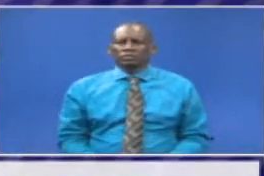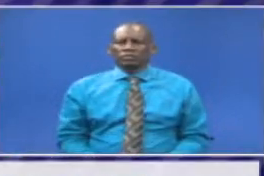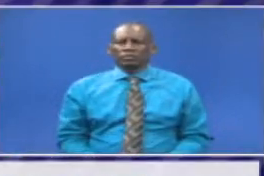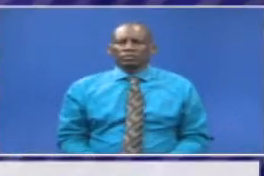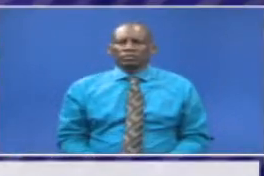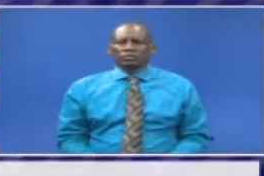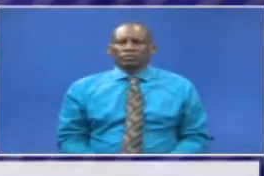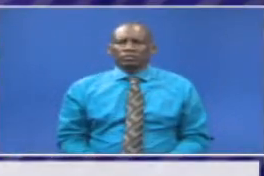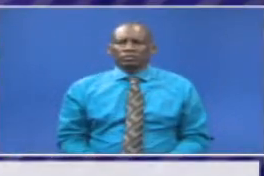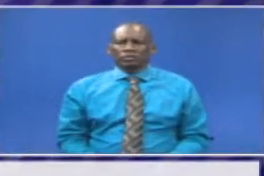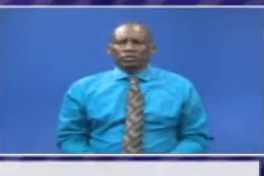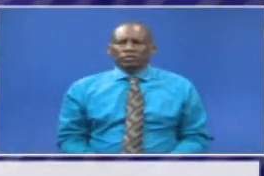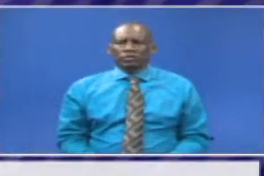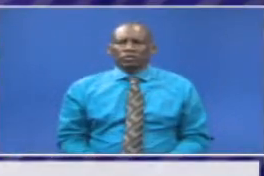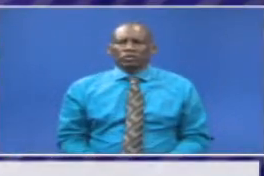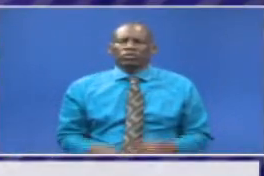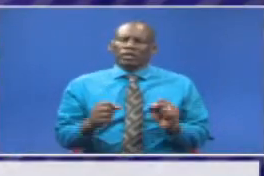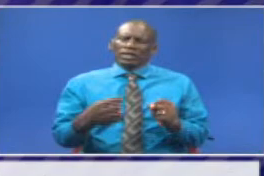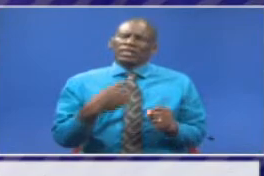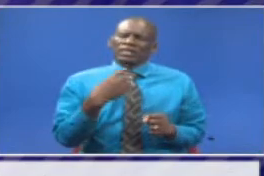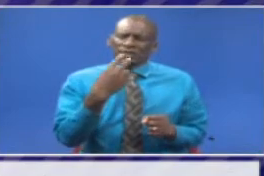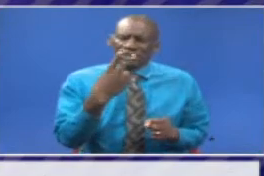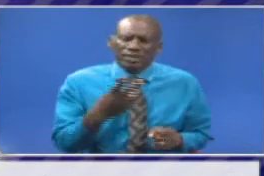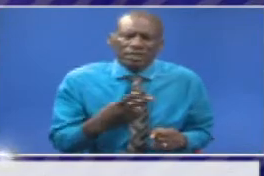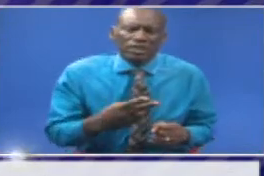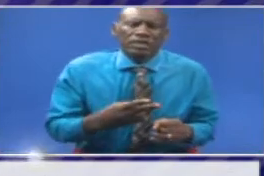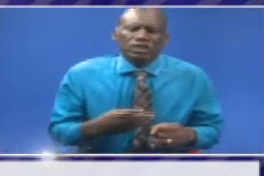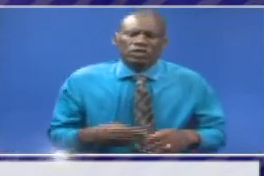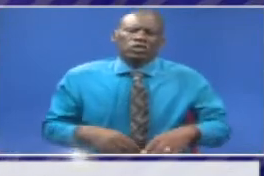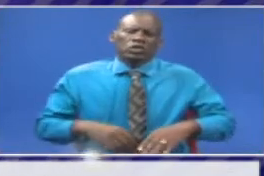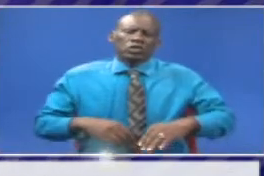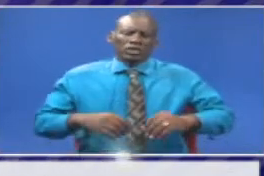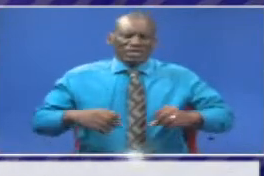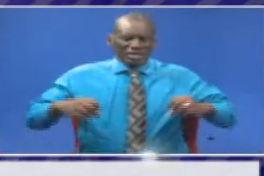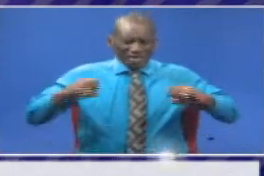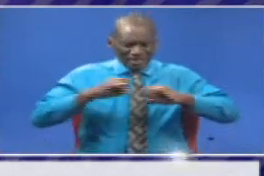You can just tell pure bliss, and once again congratulations to all